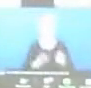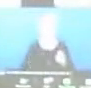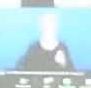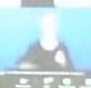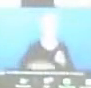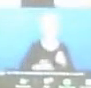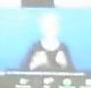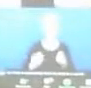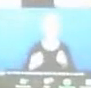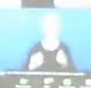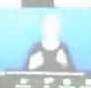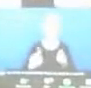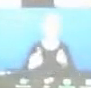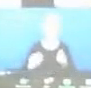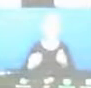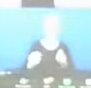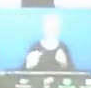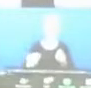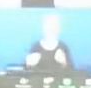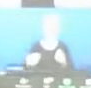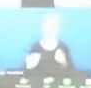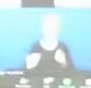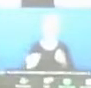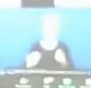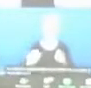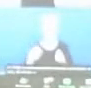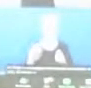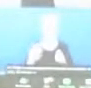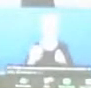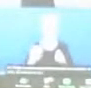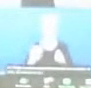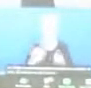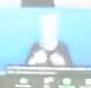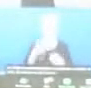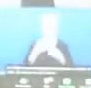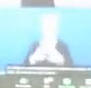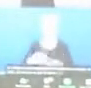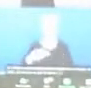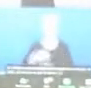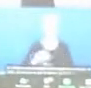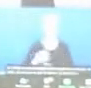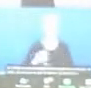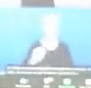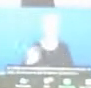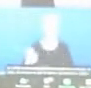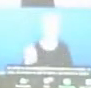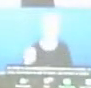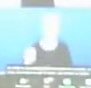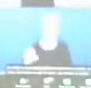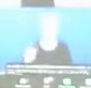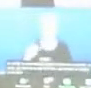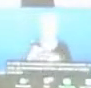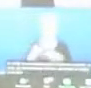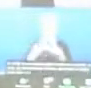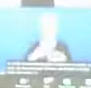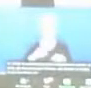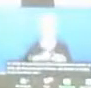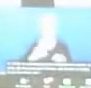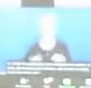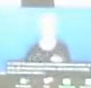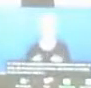Ka Esataki, also known as Pile of Bones, also known as Regina, located on Treaty 4